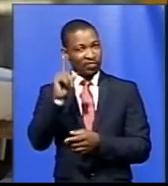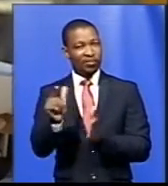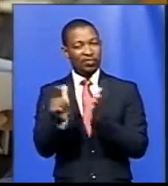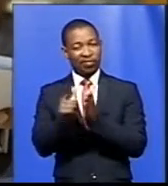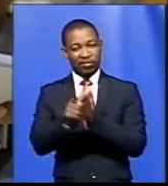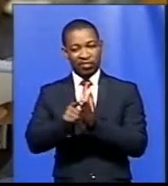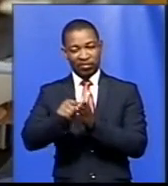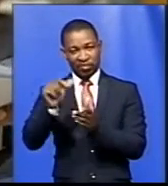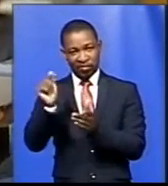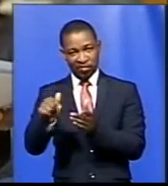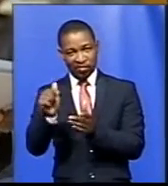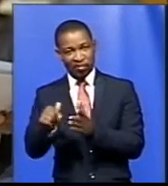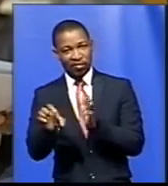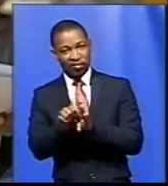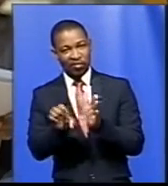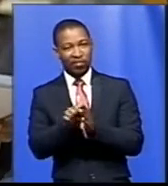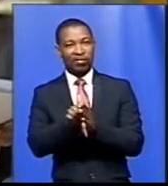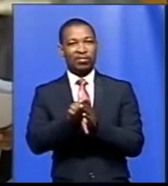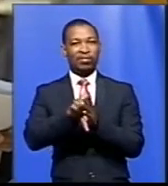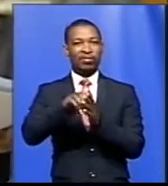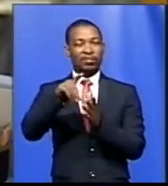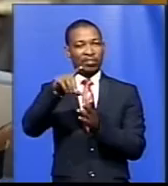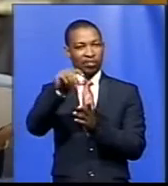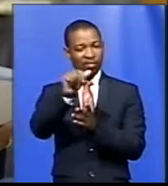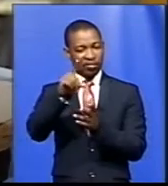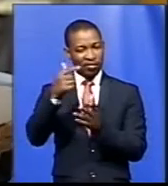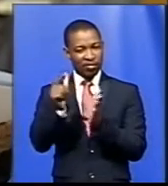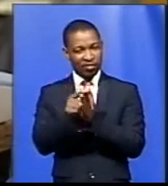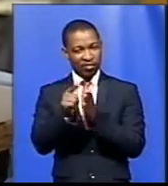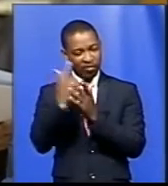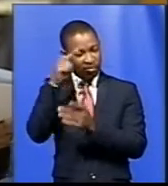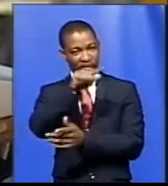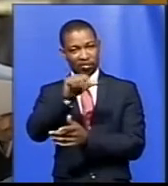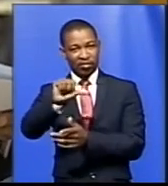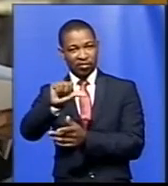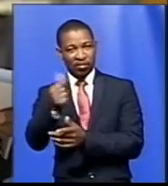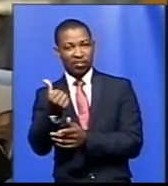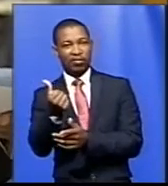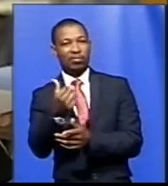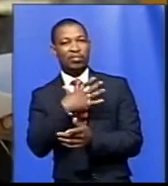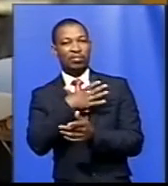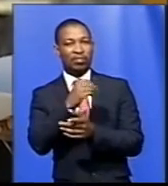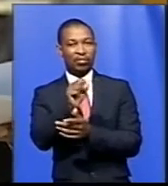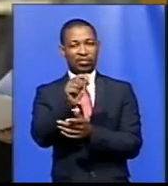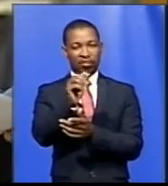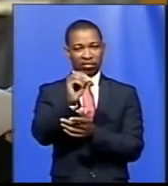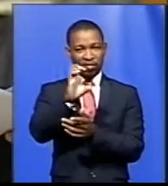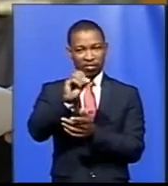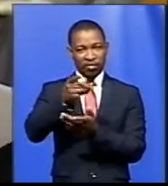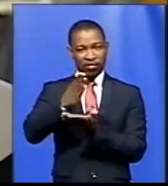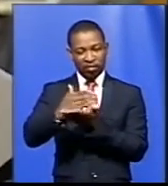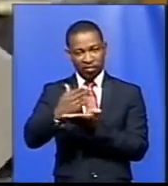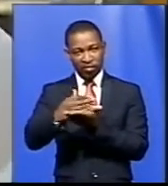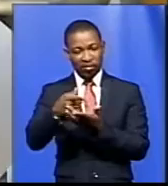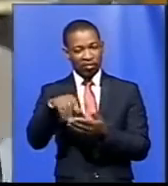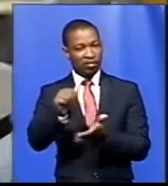legislation, such as the Public Finance Management Act of 2011 and the Stocks, Bonds and Treasury Bills Act